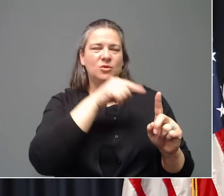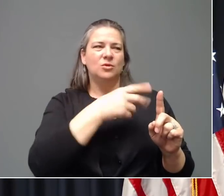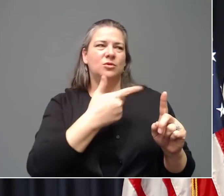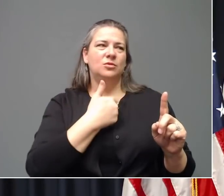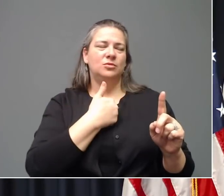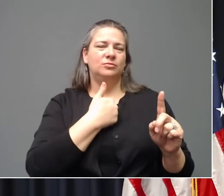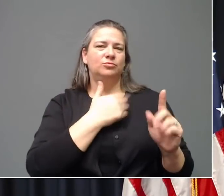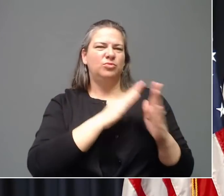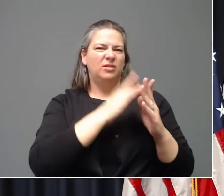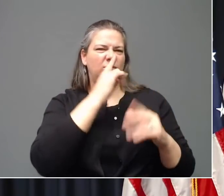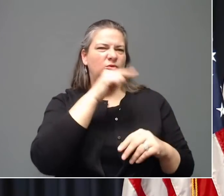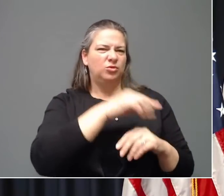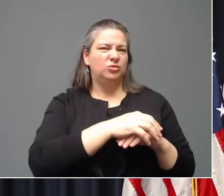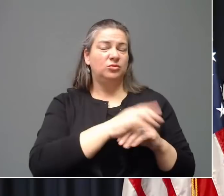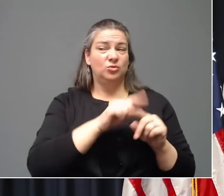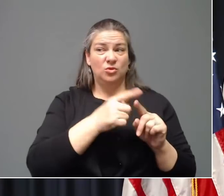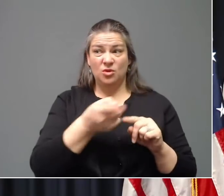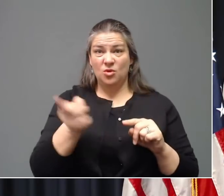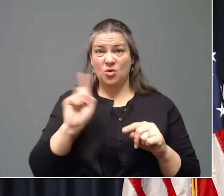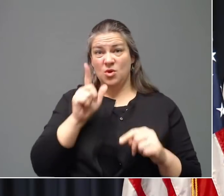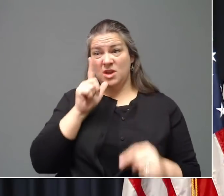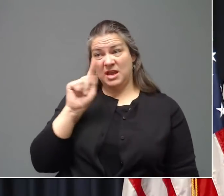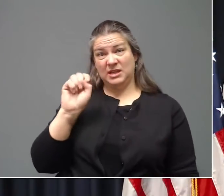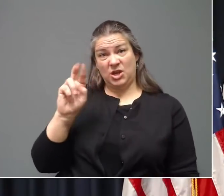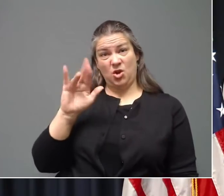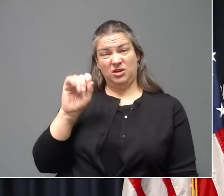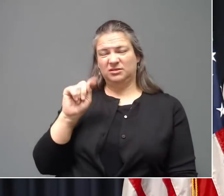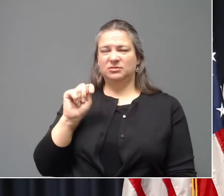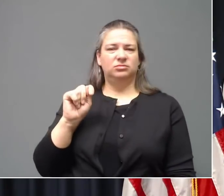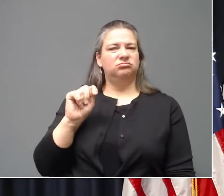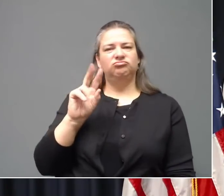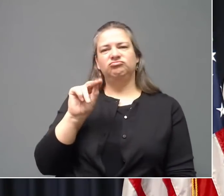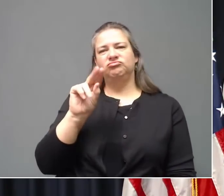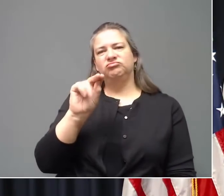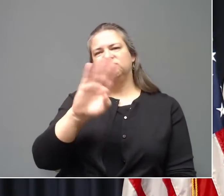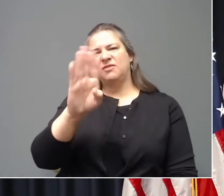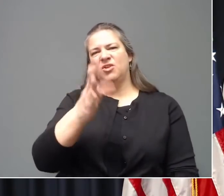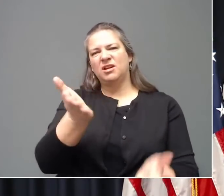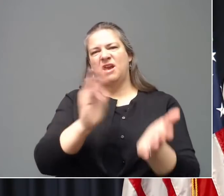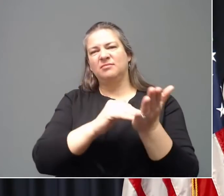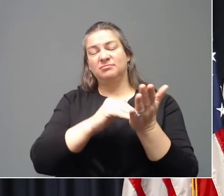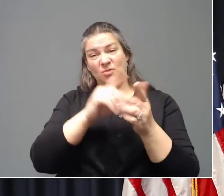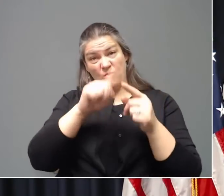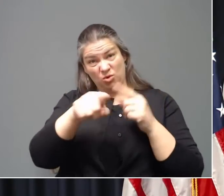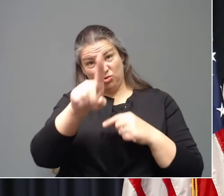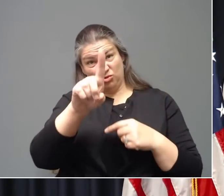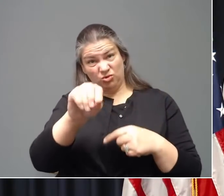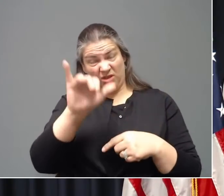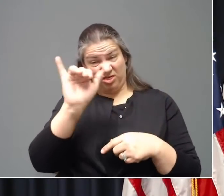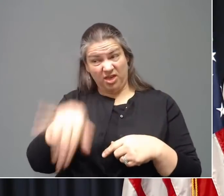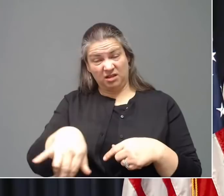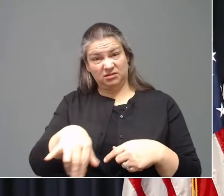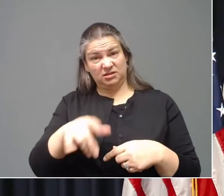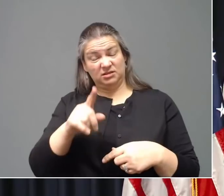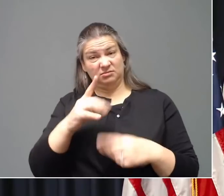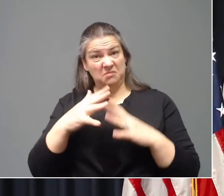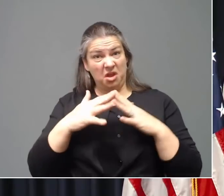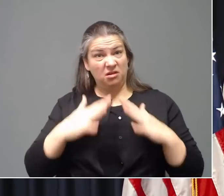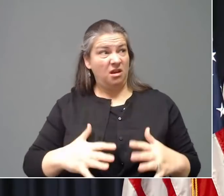no, never again. What you're doing is not patriotic. You are terrorists.